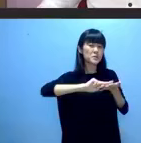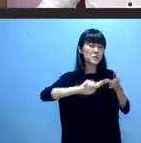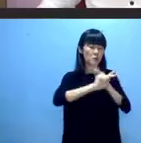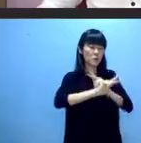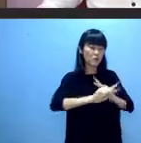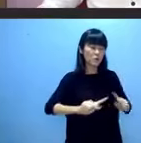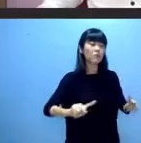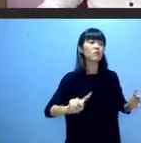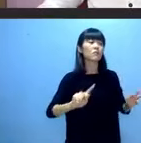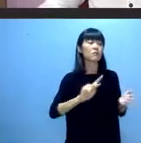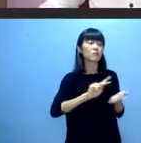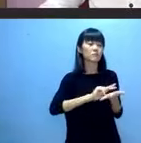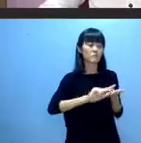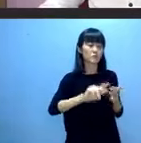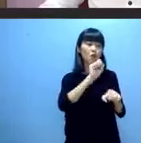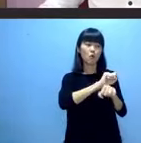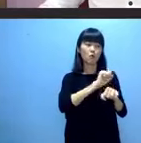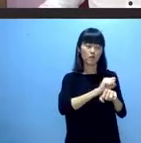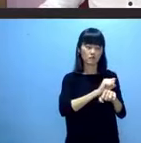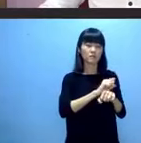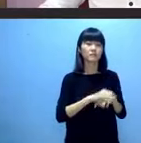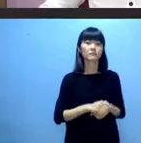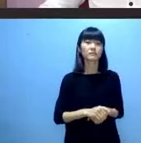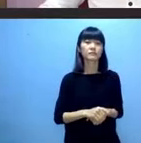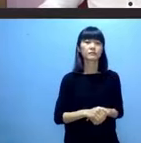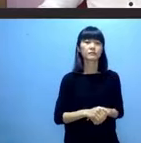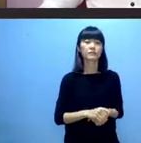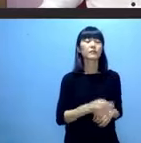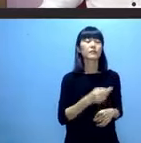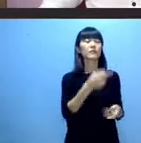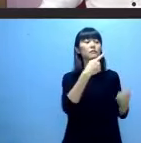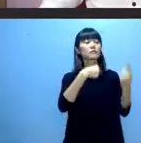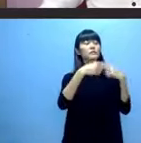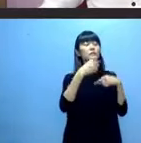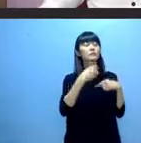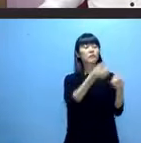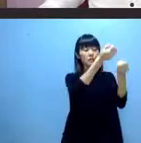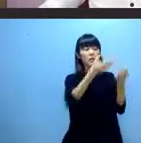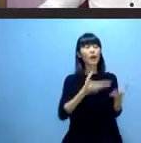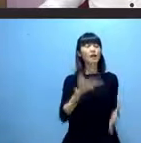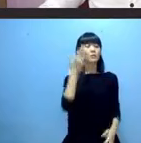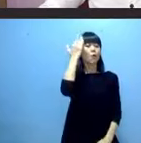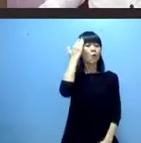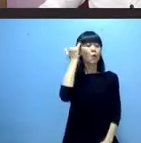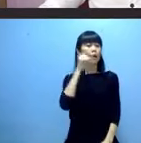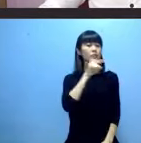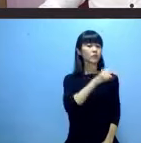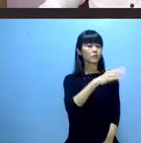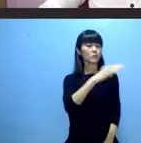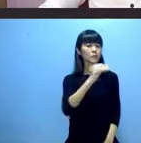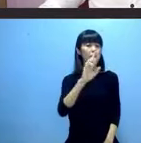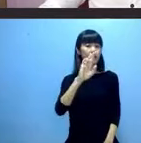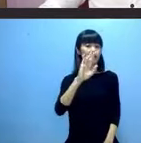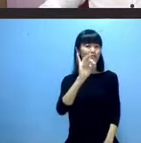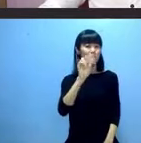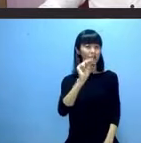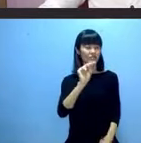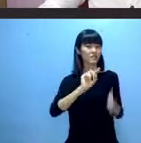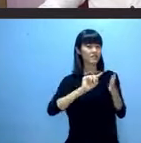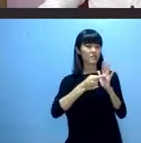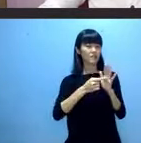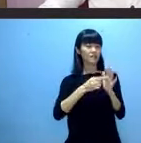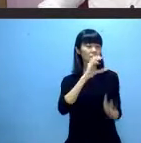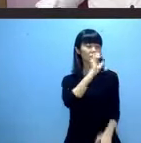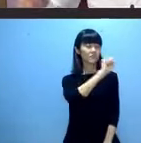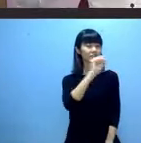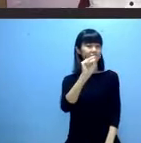Staples does. Take us back a little bit and tell us why you and Ryan started something like Society Staples. But